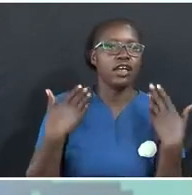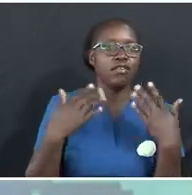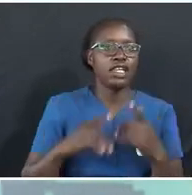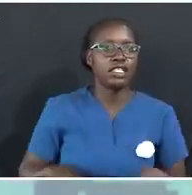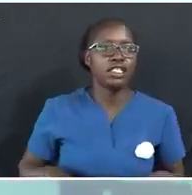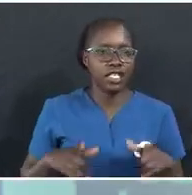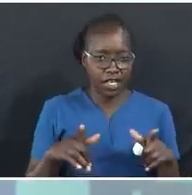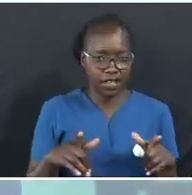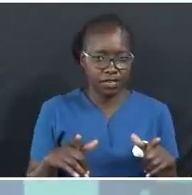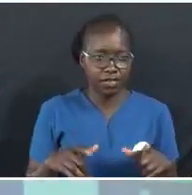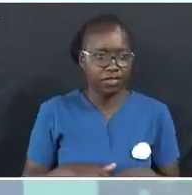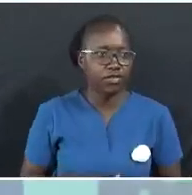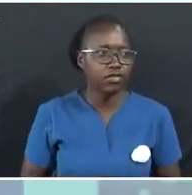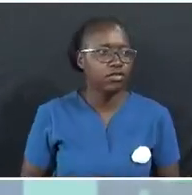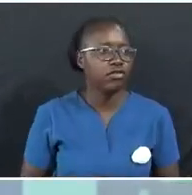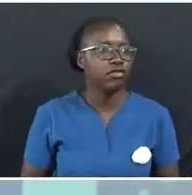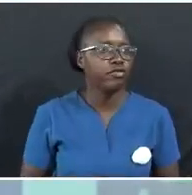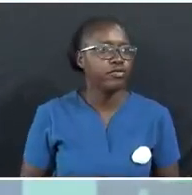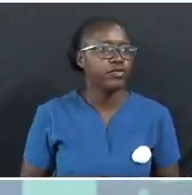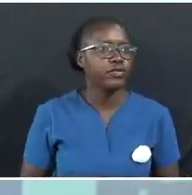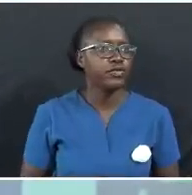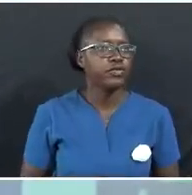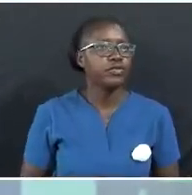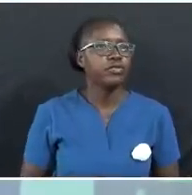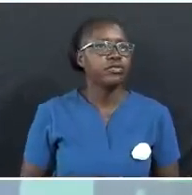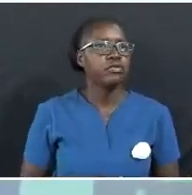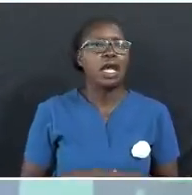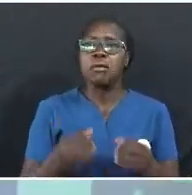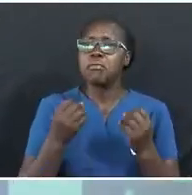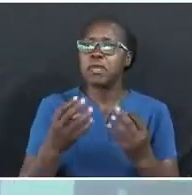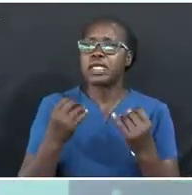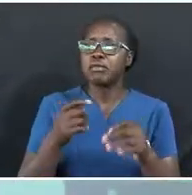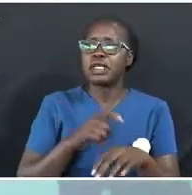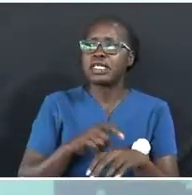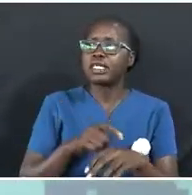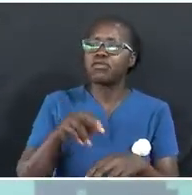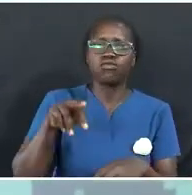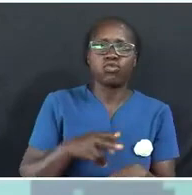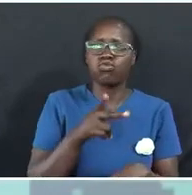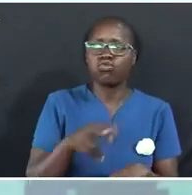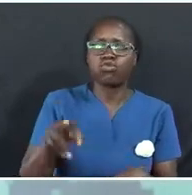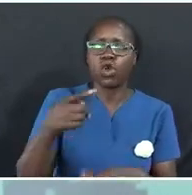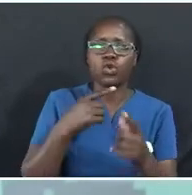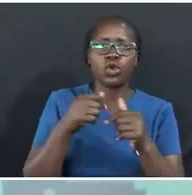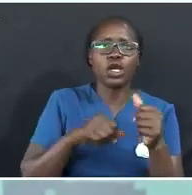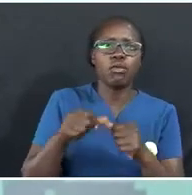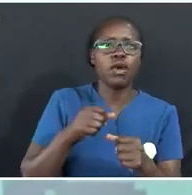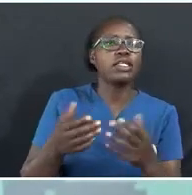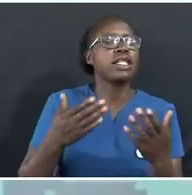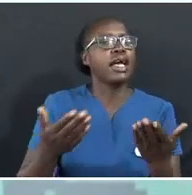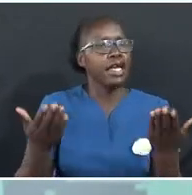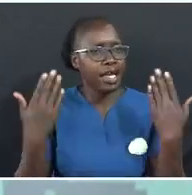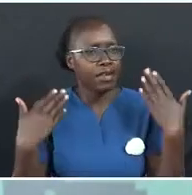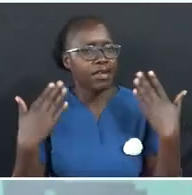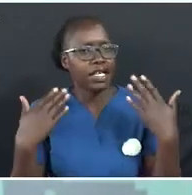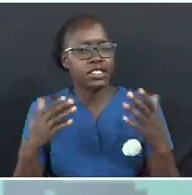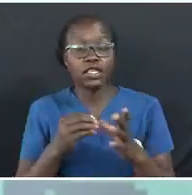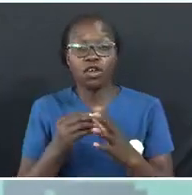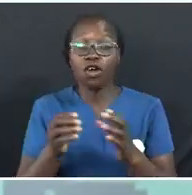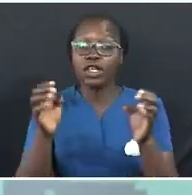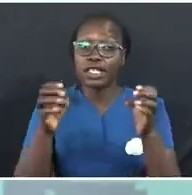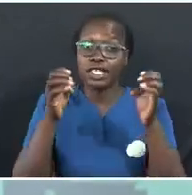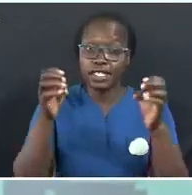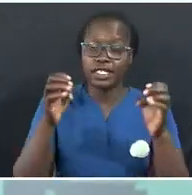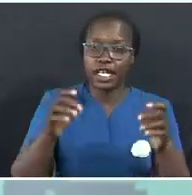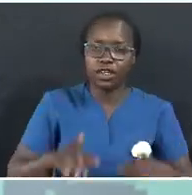have everlasting life. All right. Many times we talk about everlasting life or eternal life. But